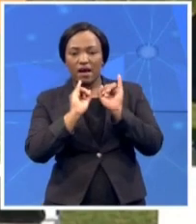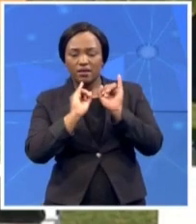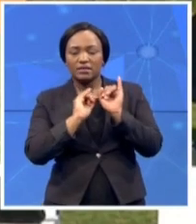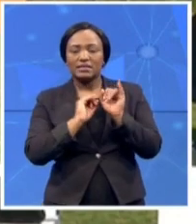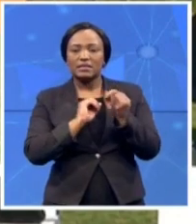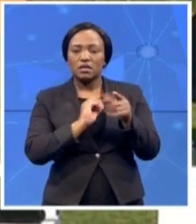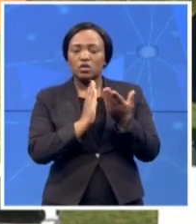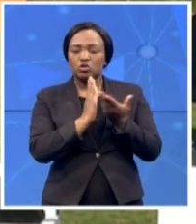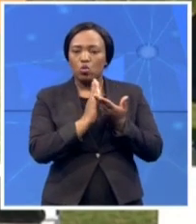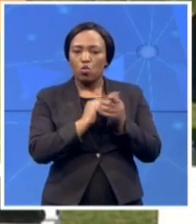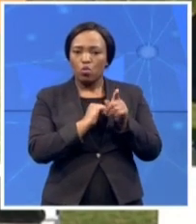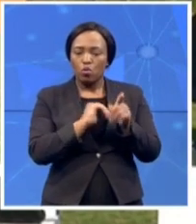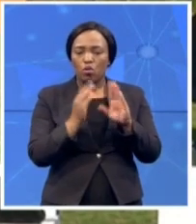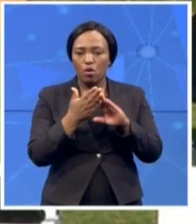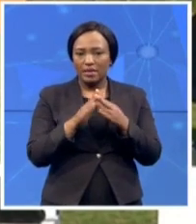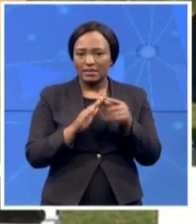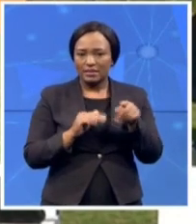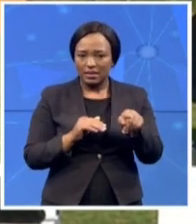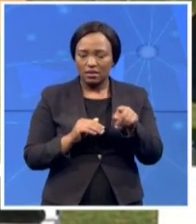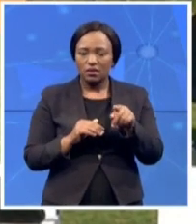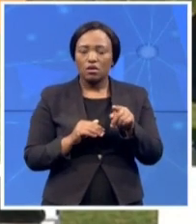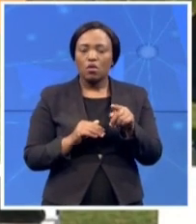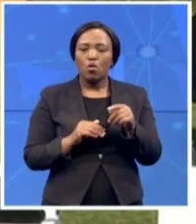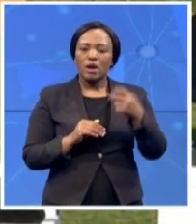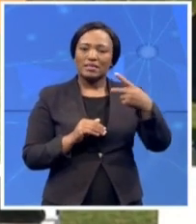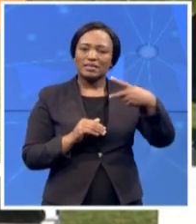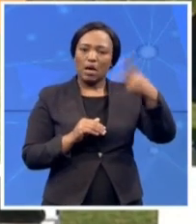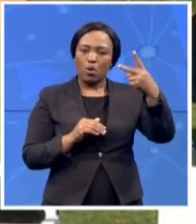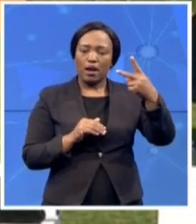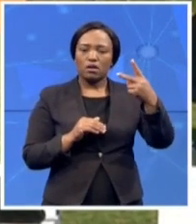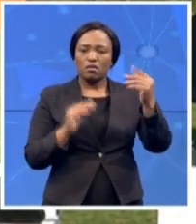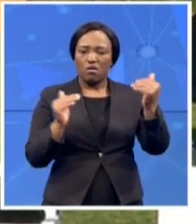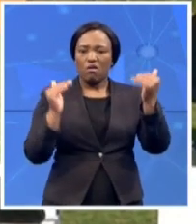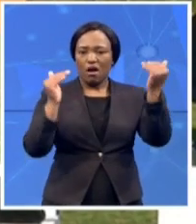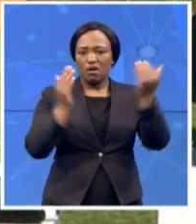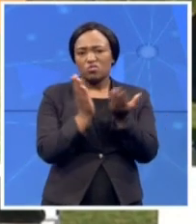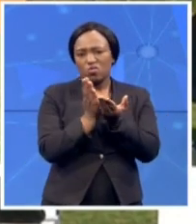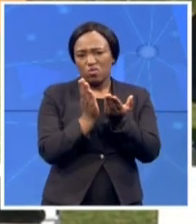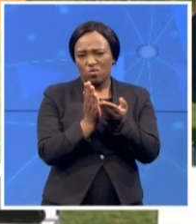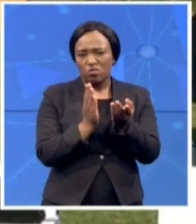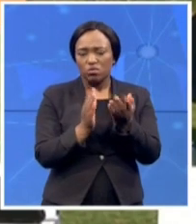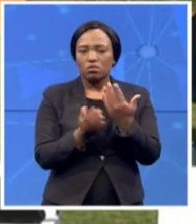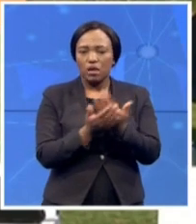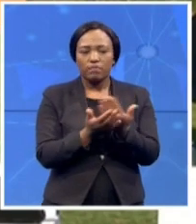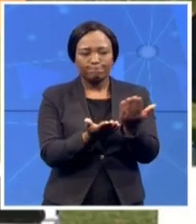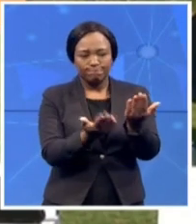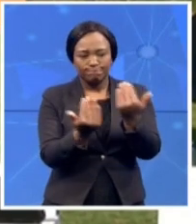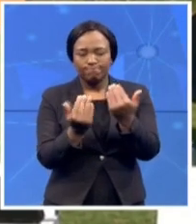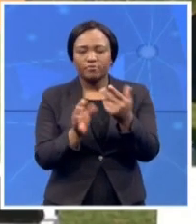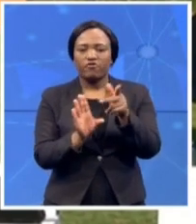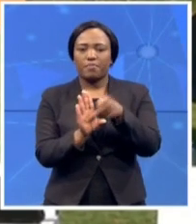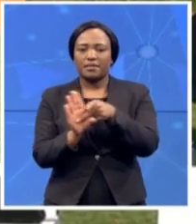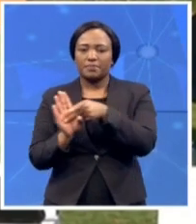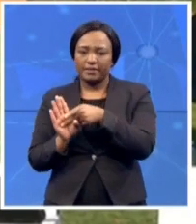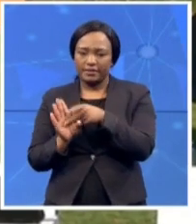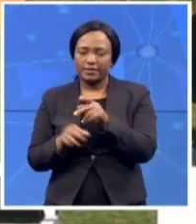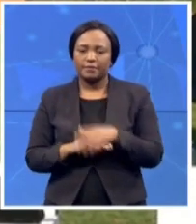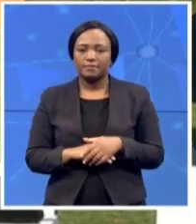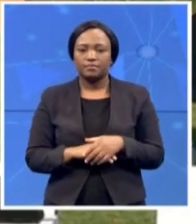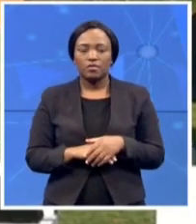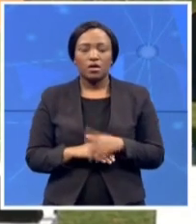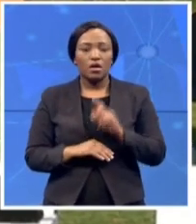especially secondary school, so that they can participate. This morning, what we have actually seen, it's amazing because even the 30 that